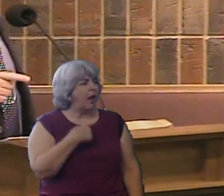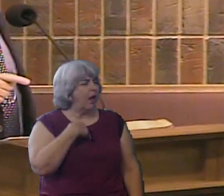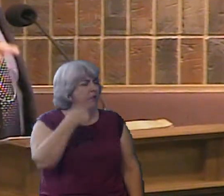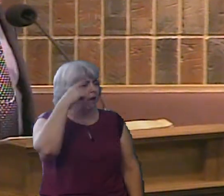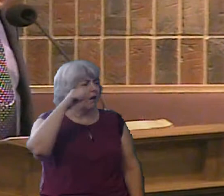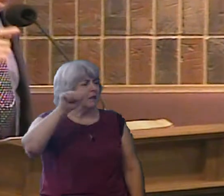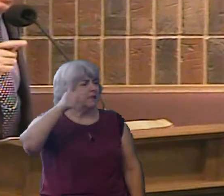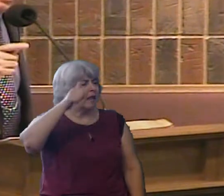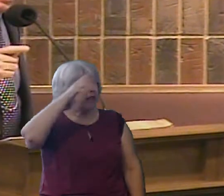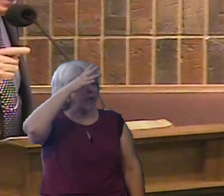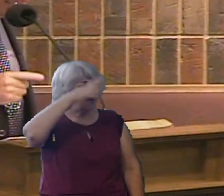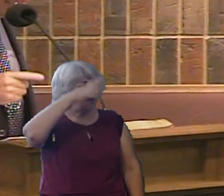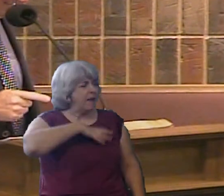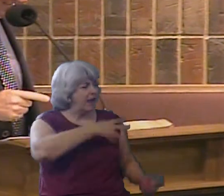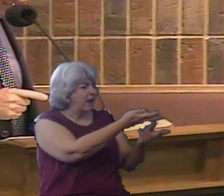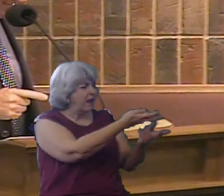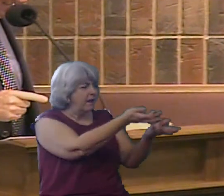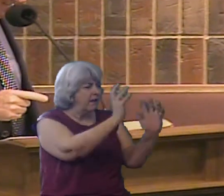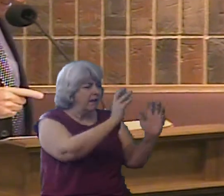10 cleansed?